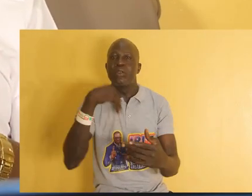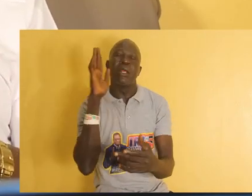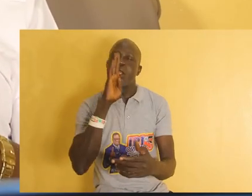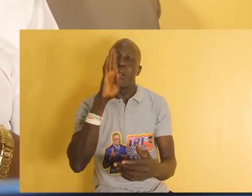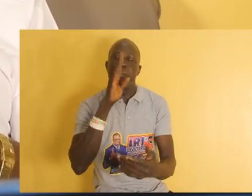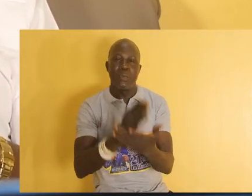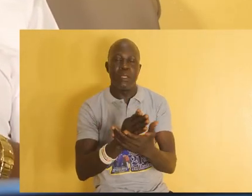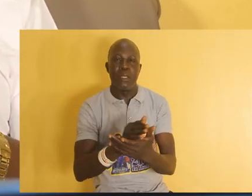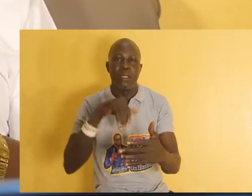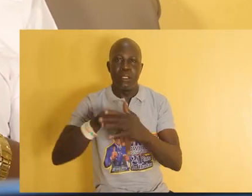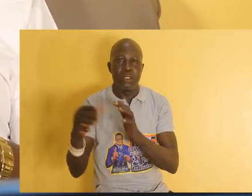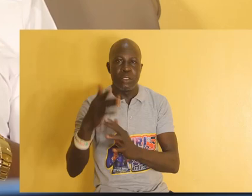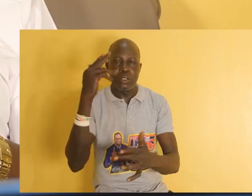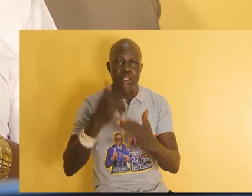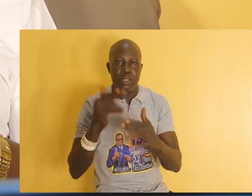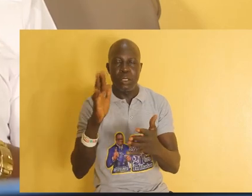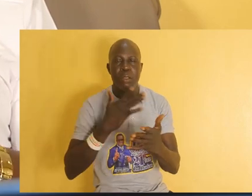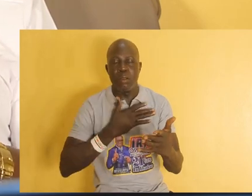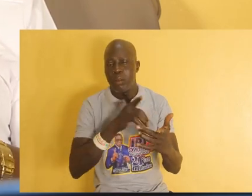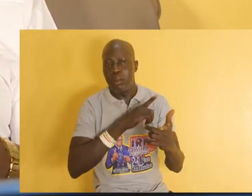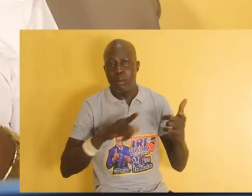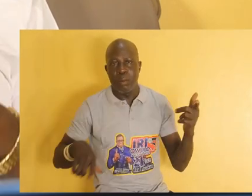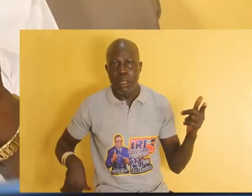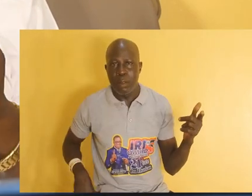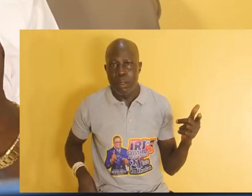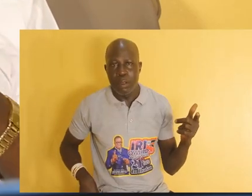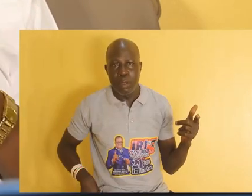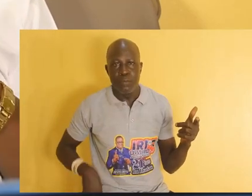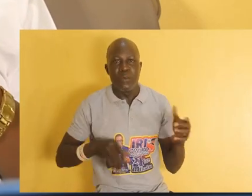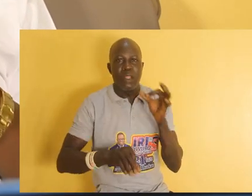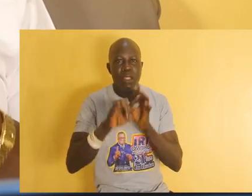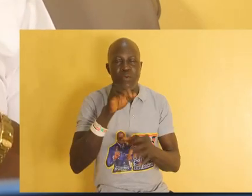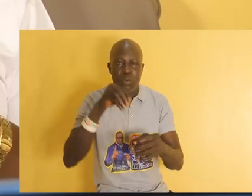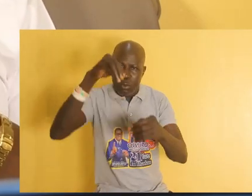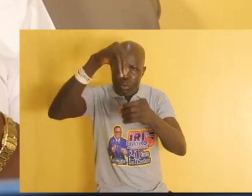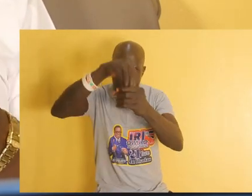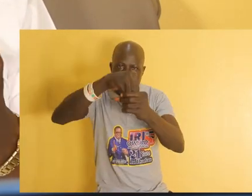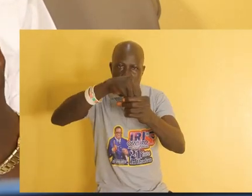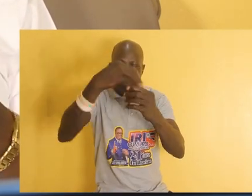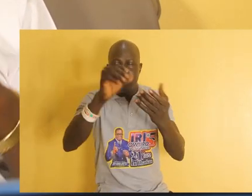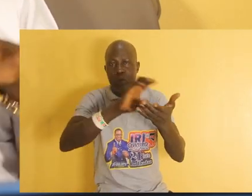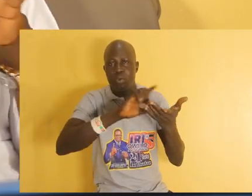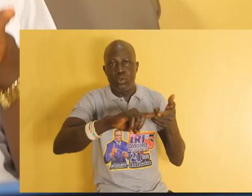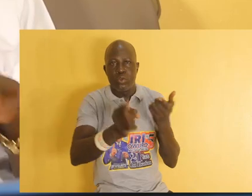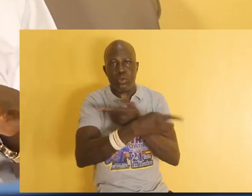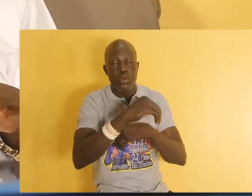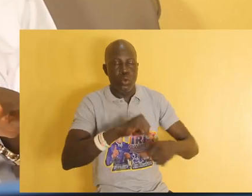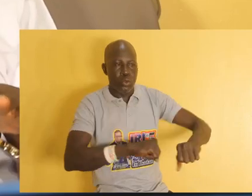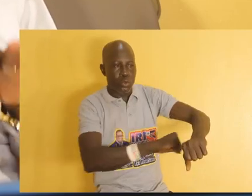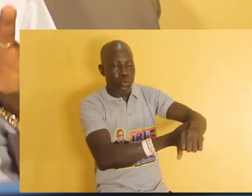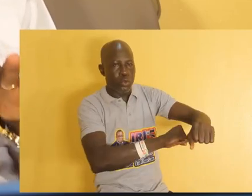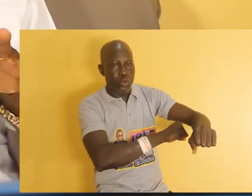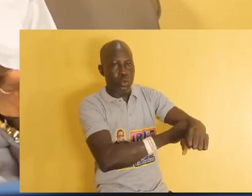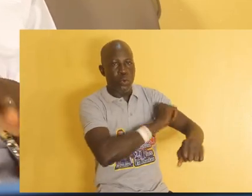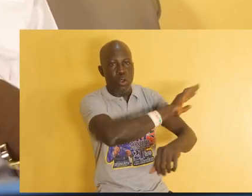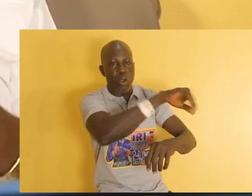yori. Amen. Jesu Oluwa wa. Amen. Mo to fe so si de lo. You want to sow your seed. O fe support